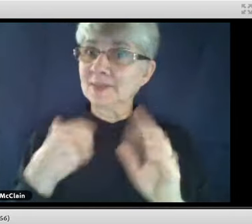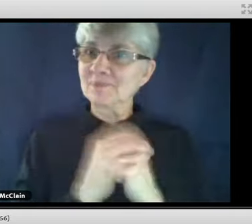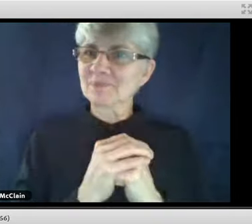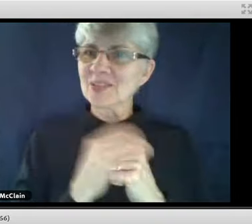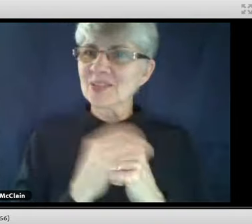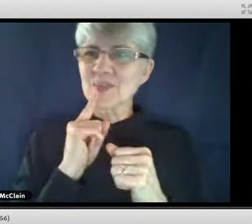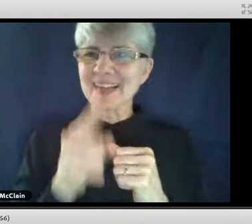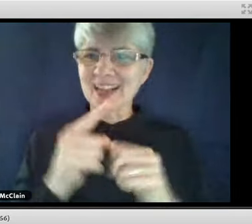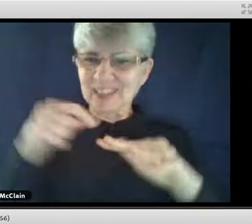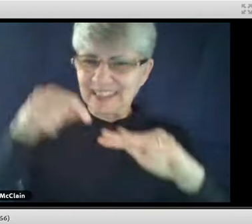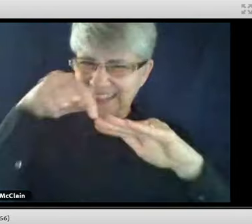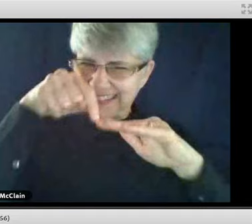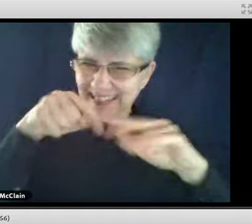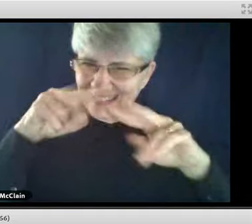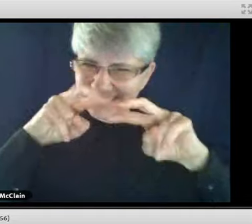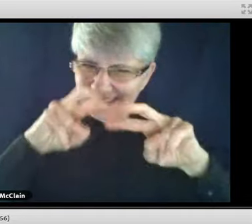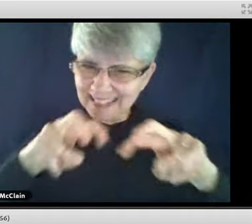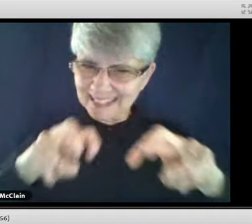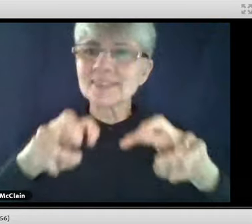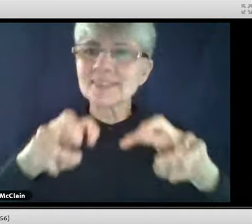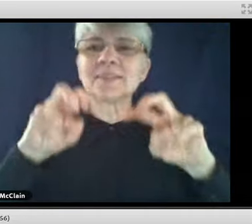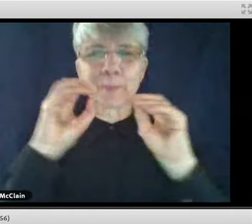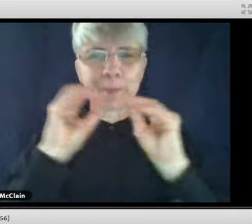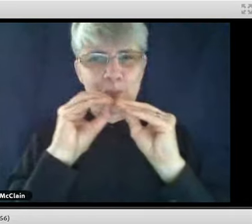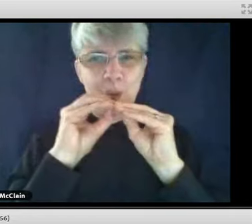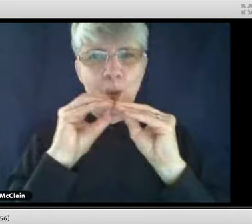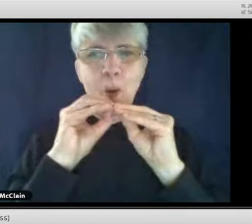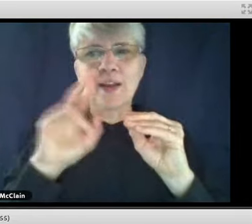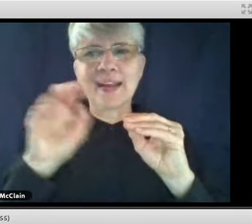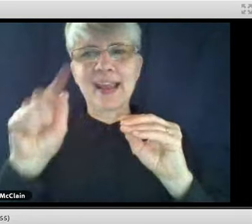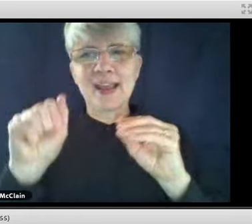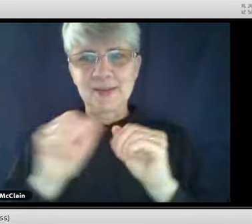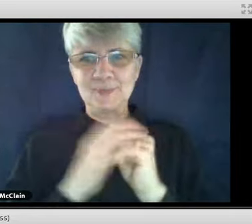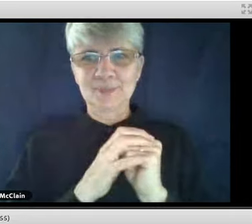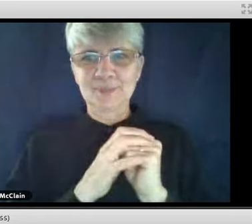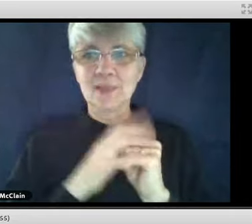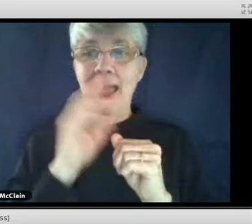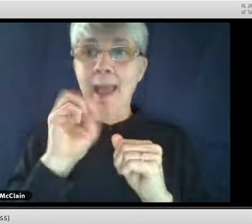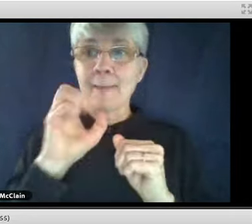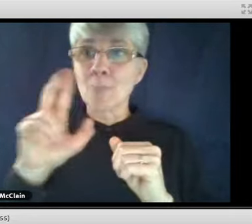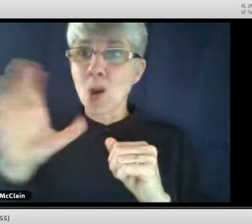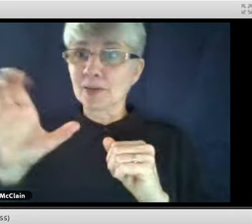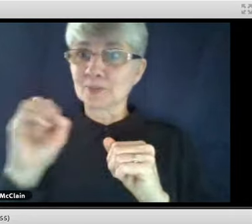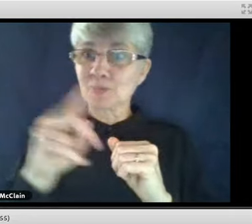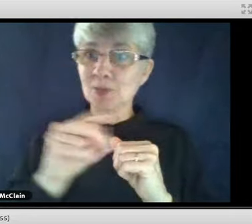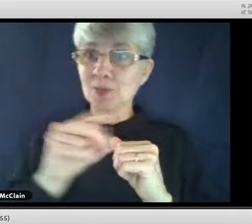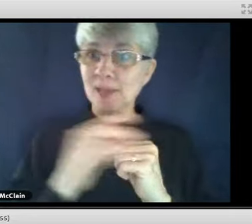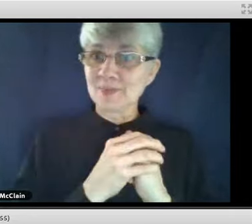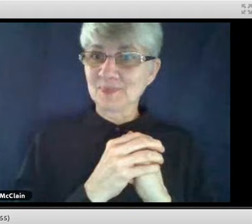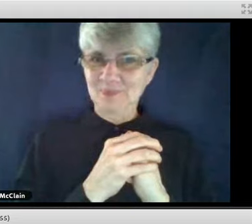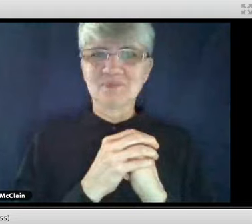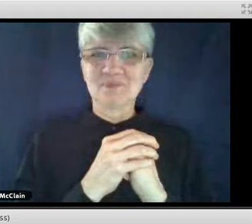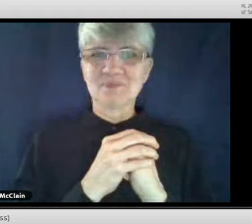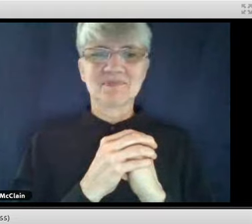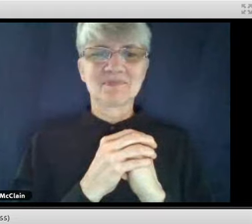can actually dig into RDA and MARC more fully.